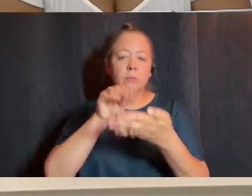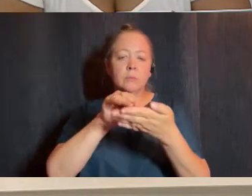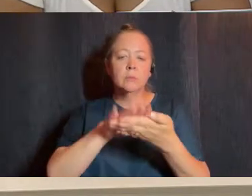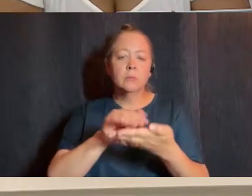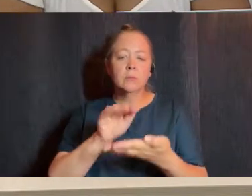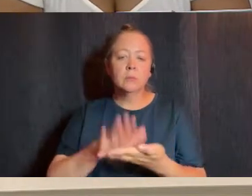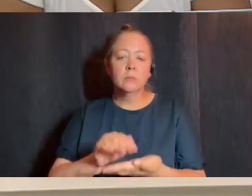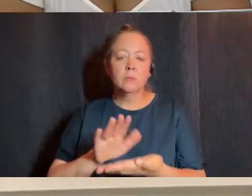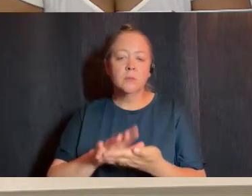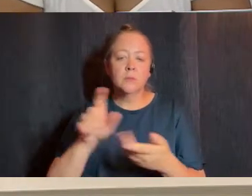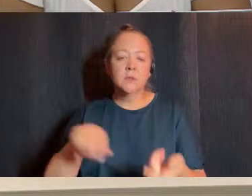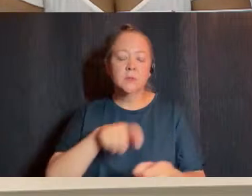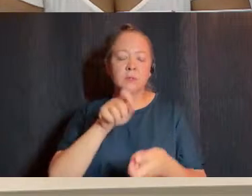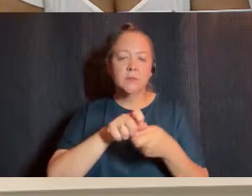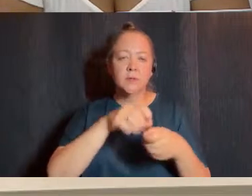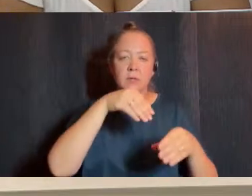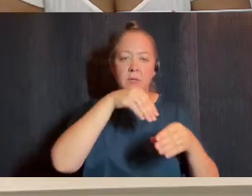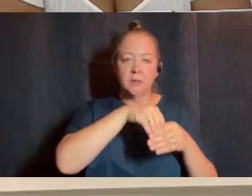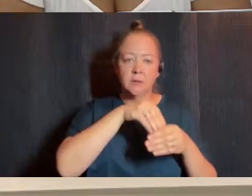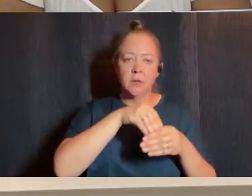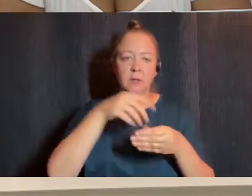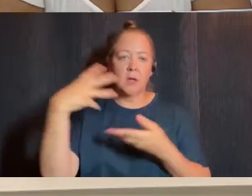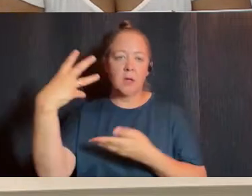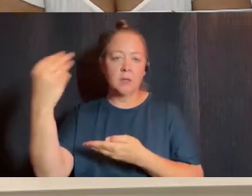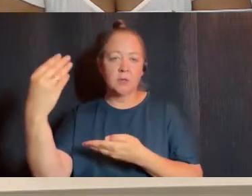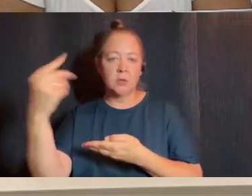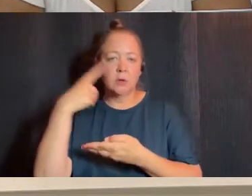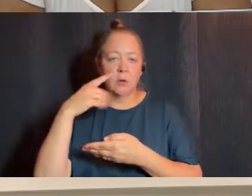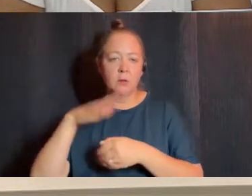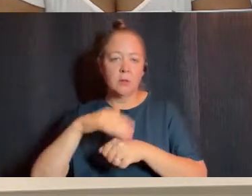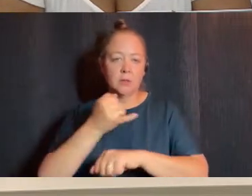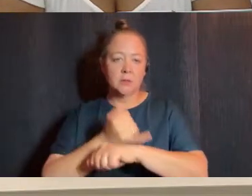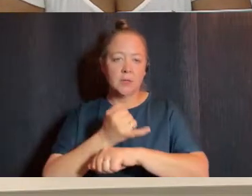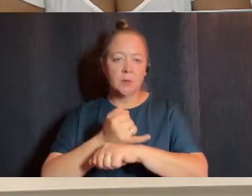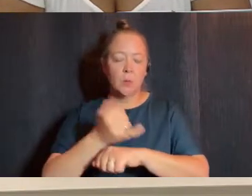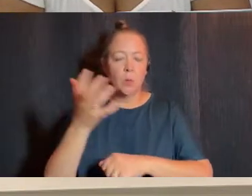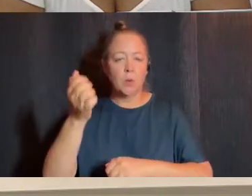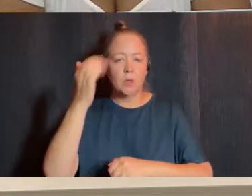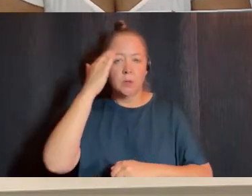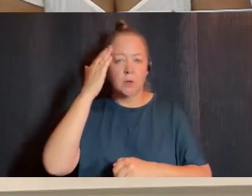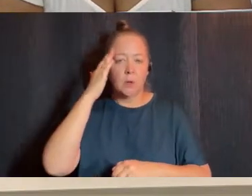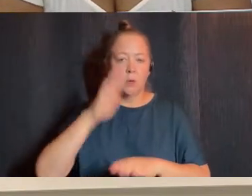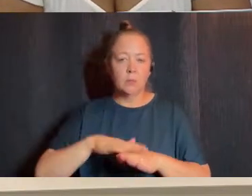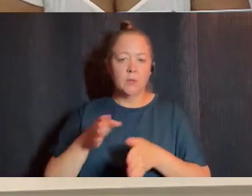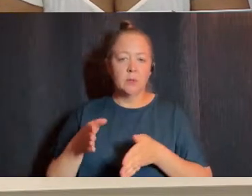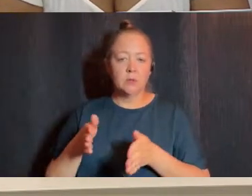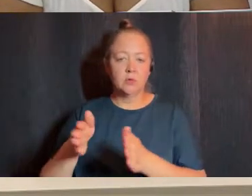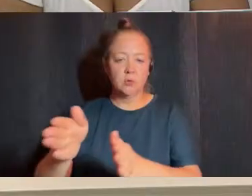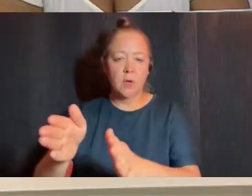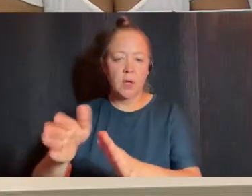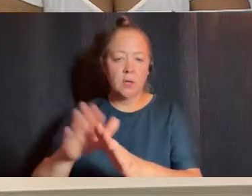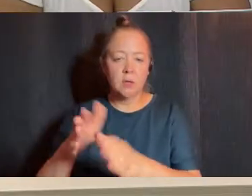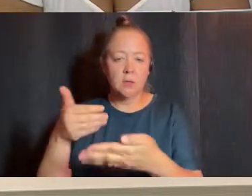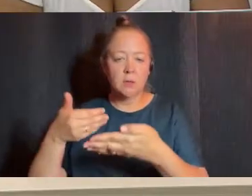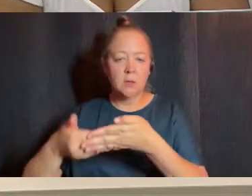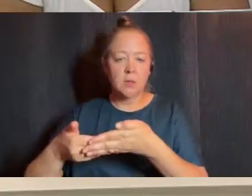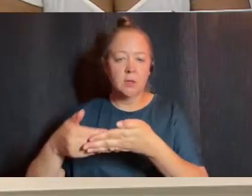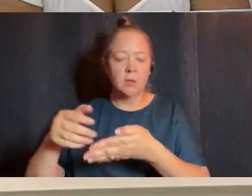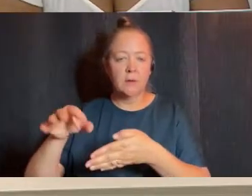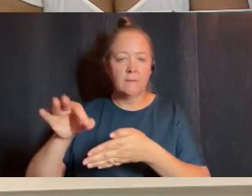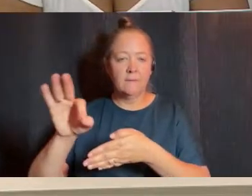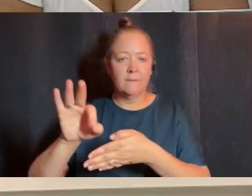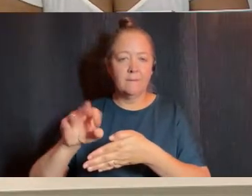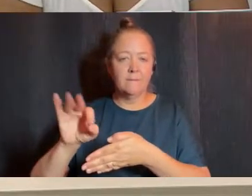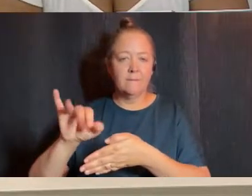He wants to note about along the track that's located between the building and the field, the